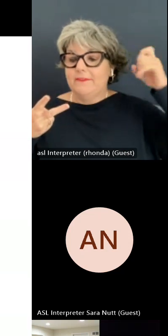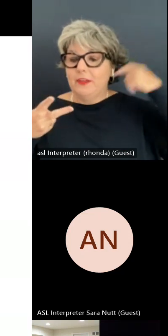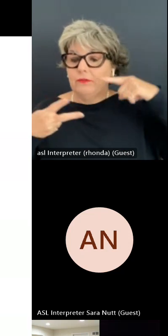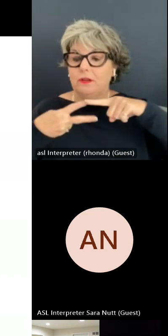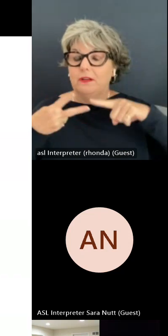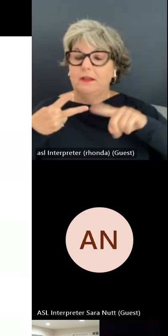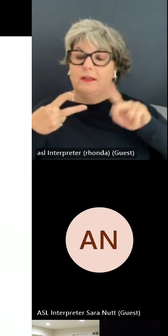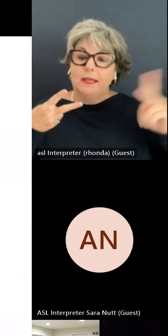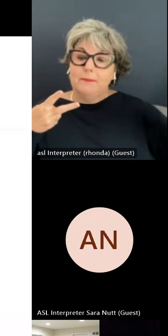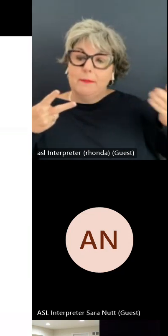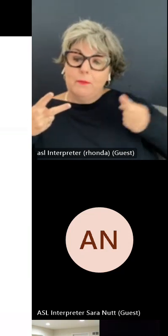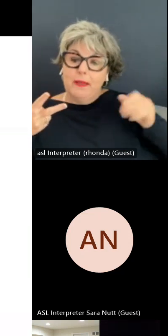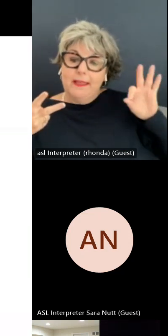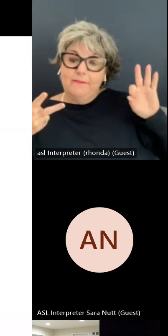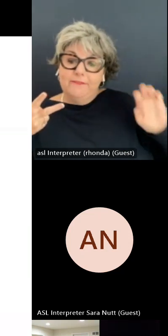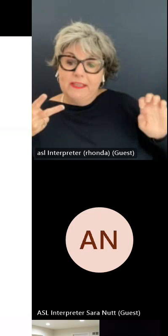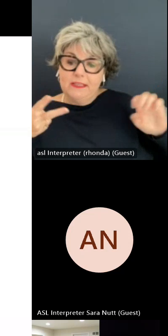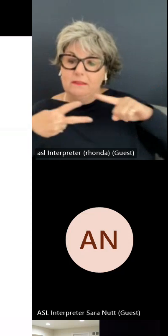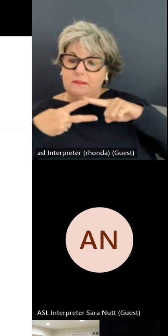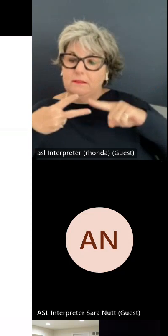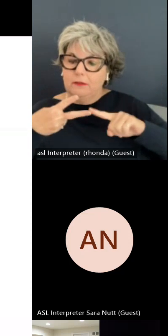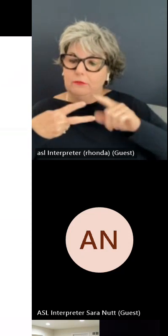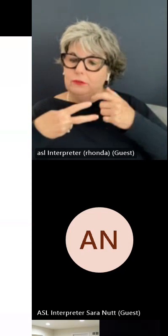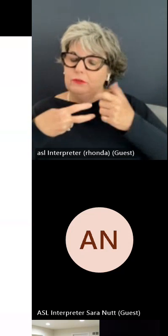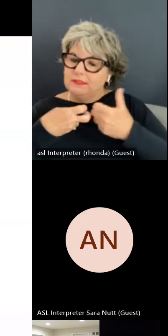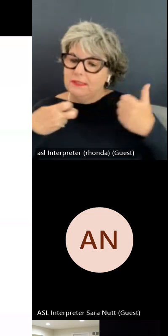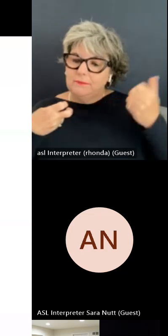like people paying fees and things like that.